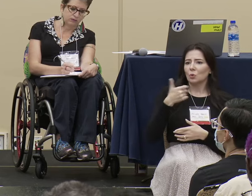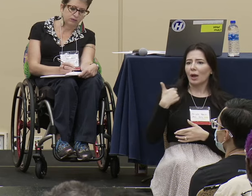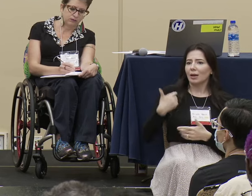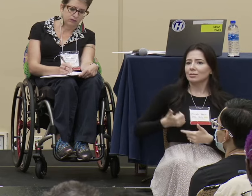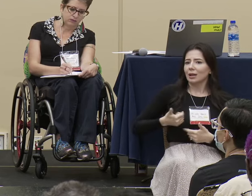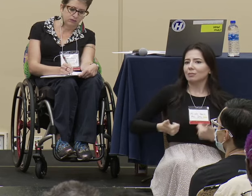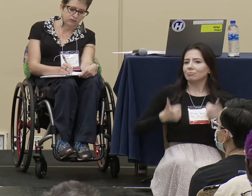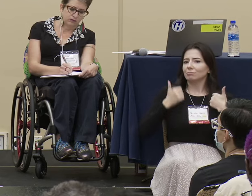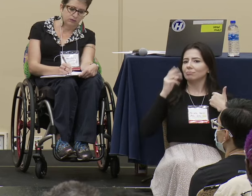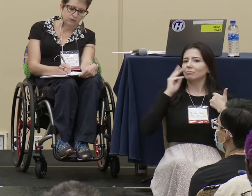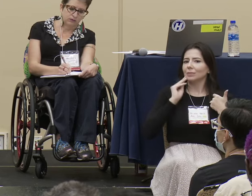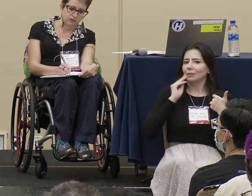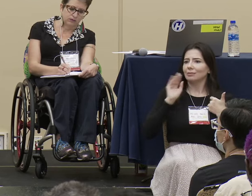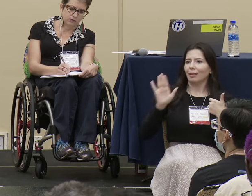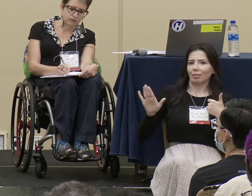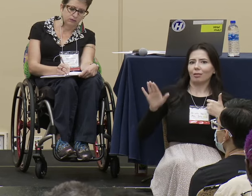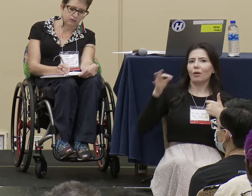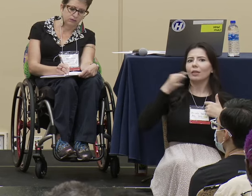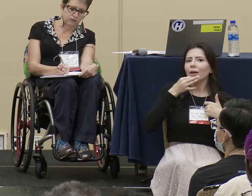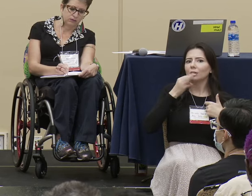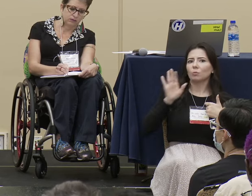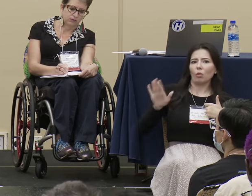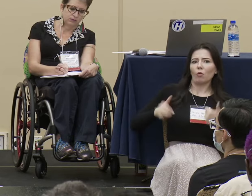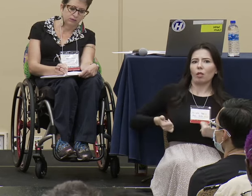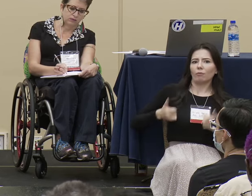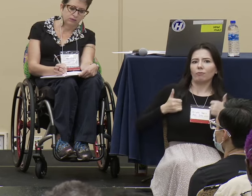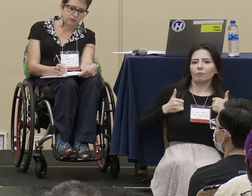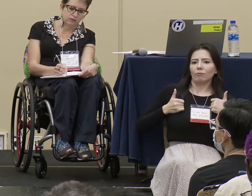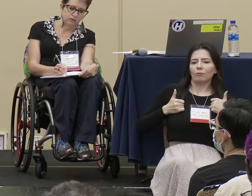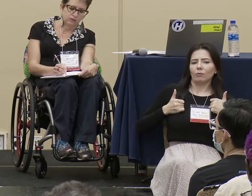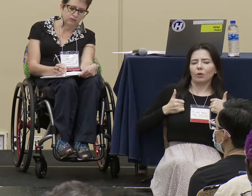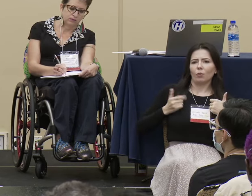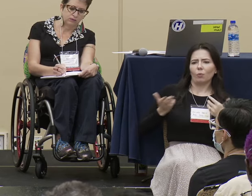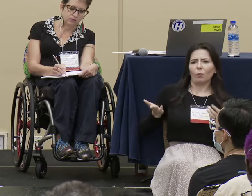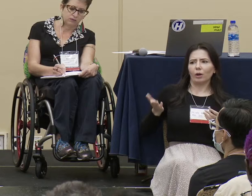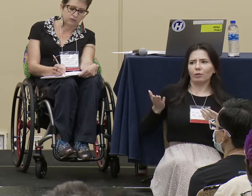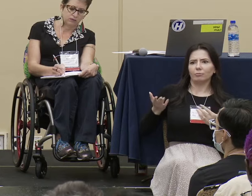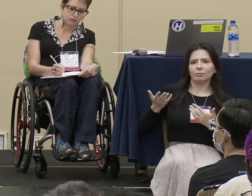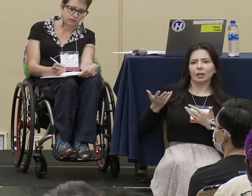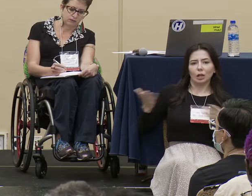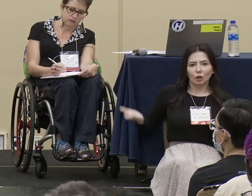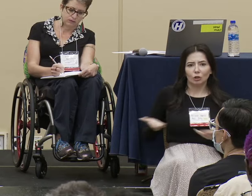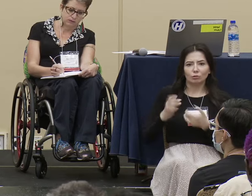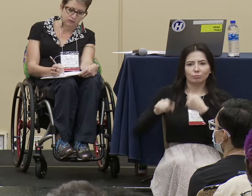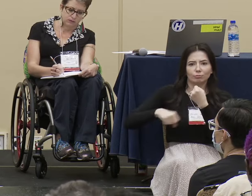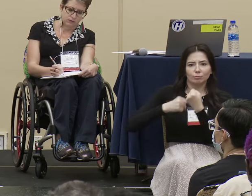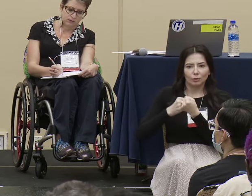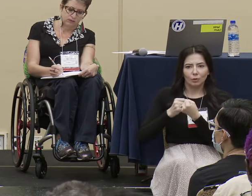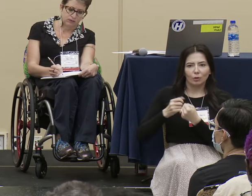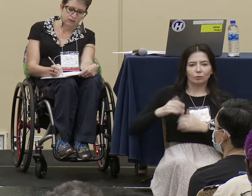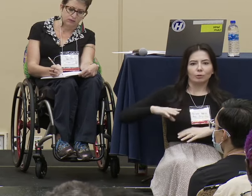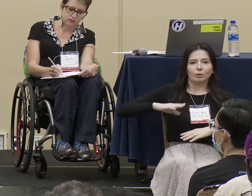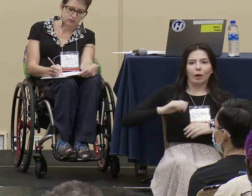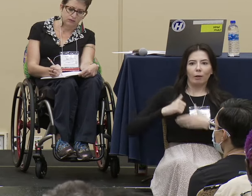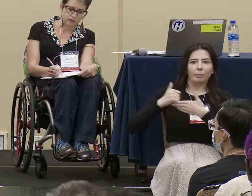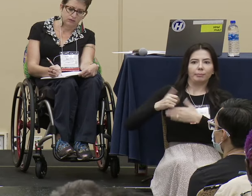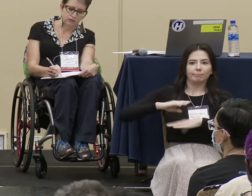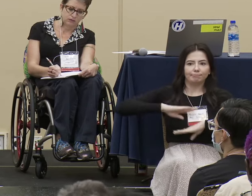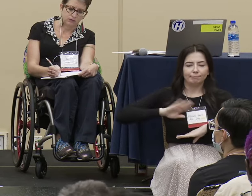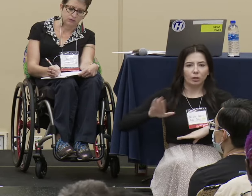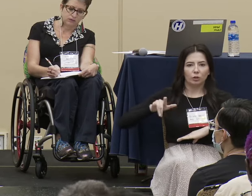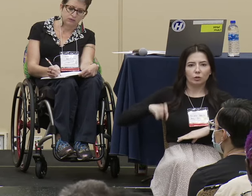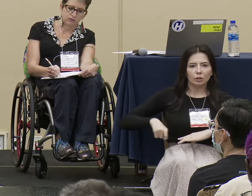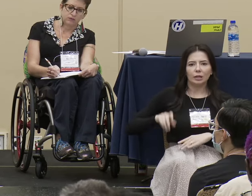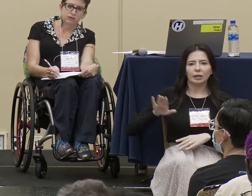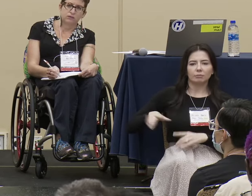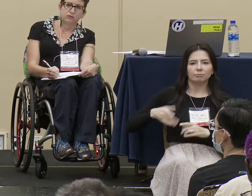expert, and we are there to help them meet their own needs and understand their own values and goals. It's only a